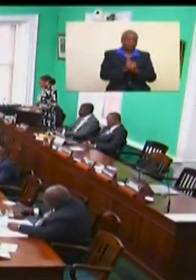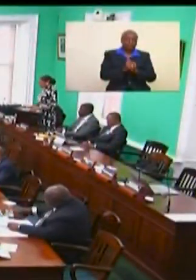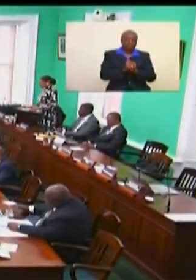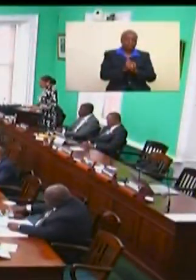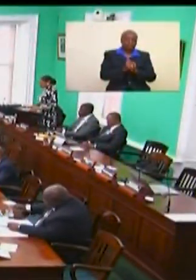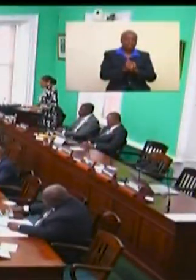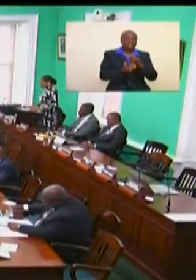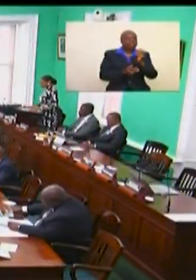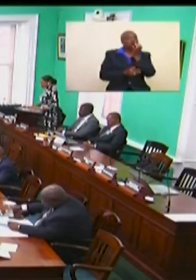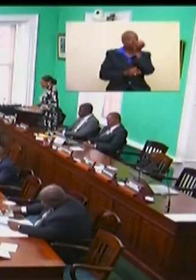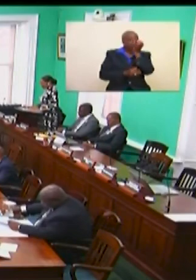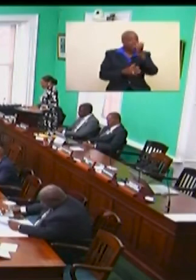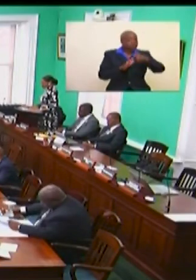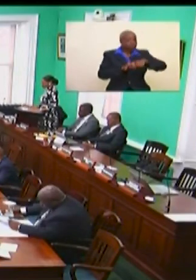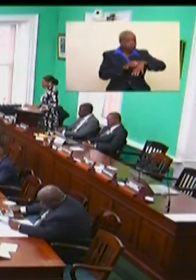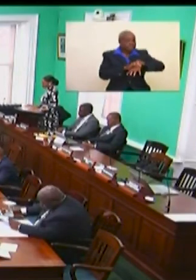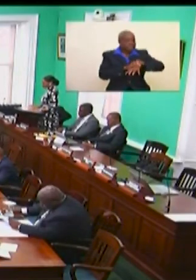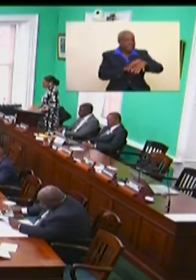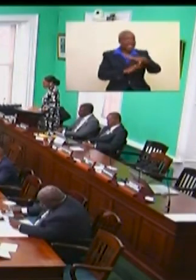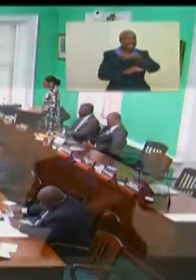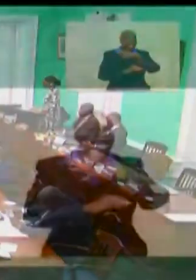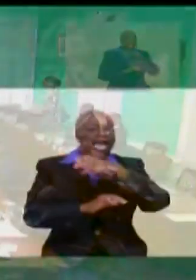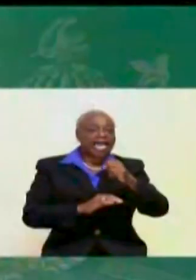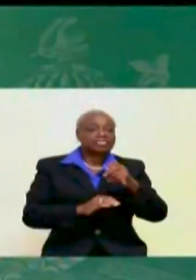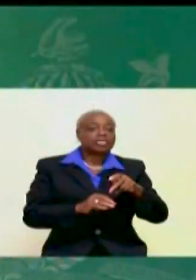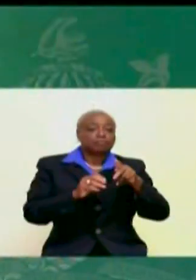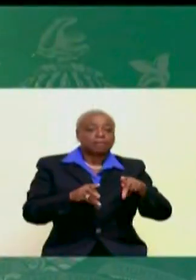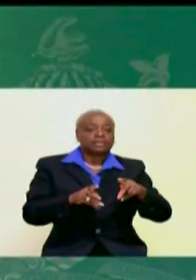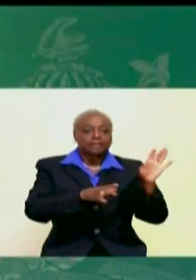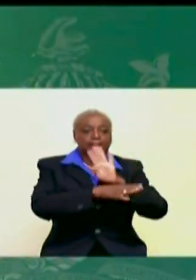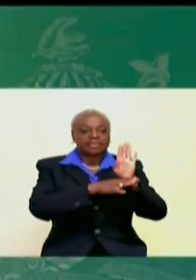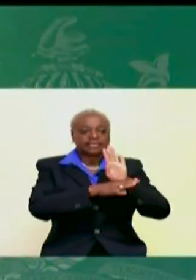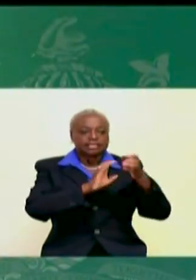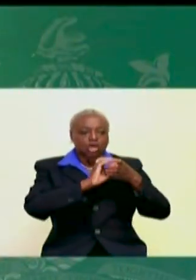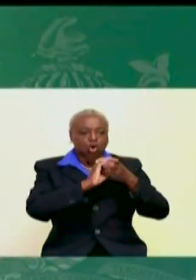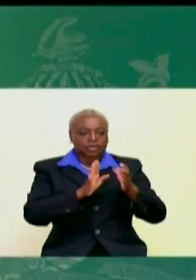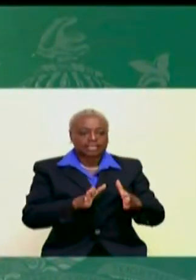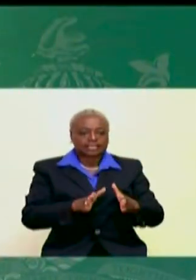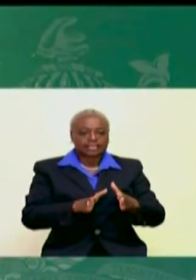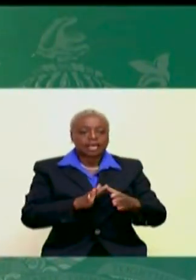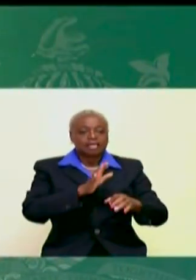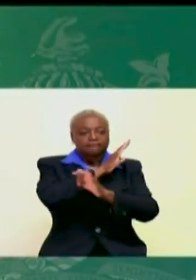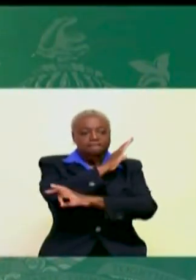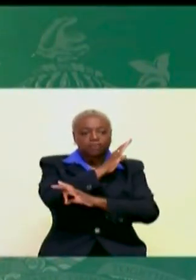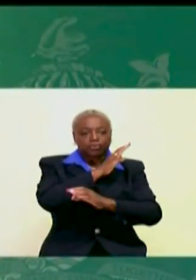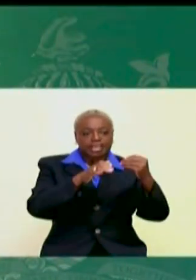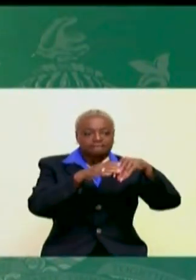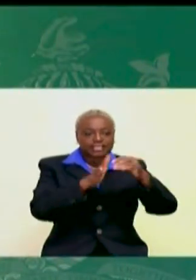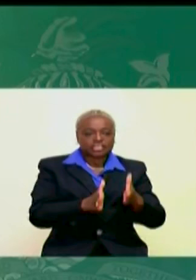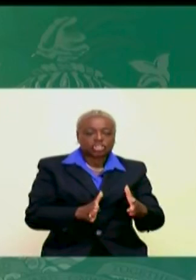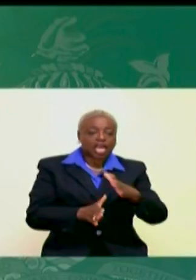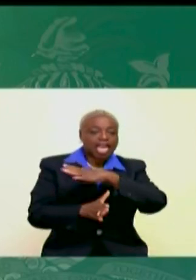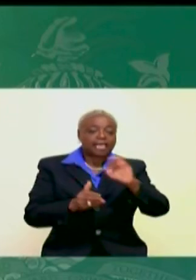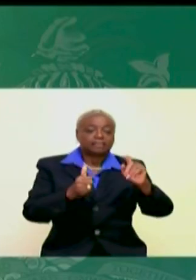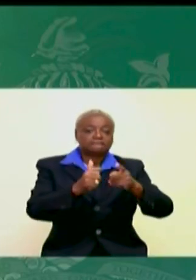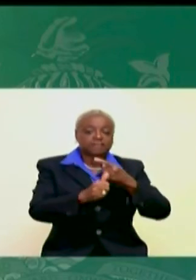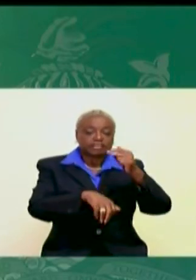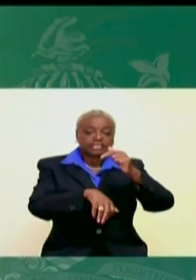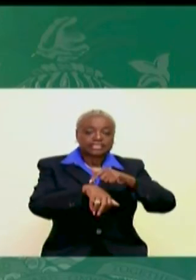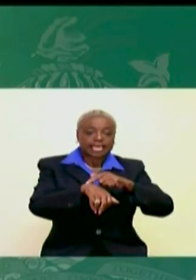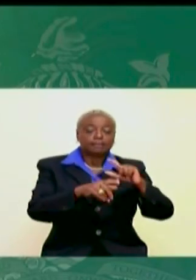The grassroots and the prominent business owners, the foreign investor and the first-time